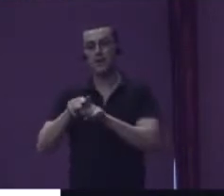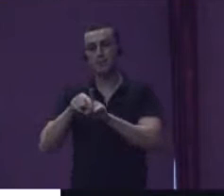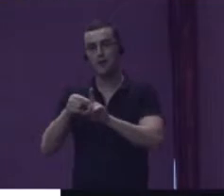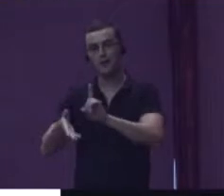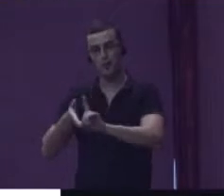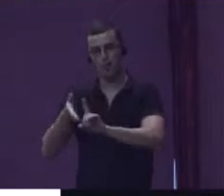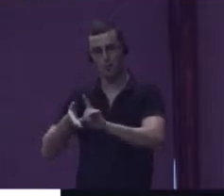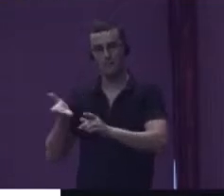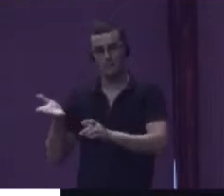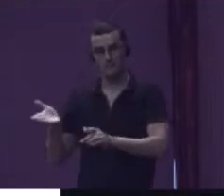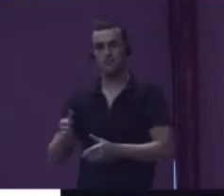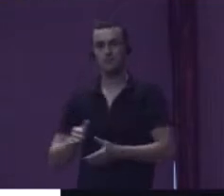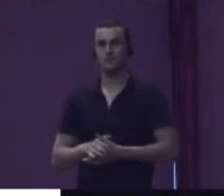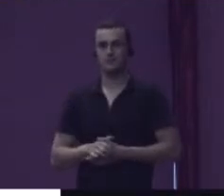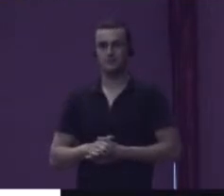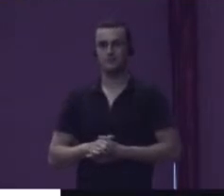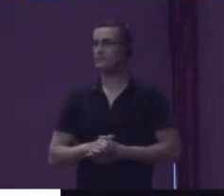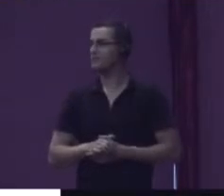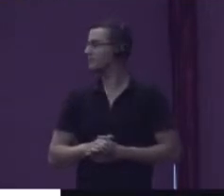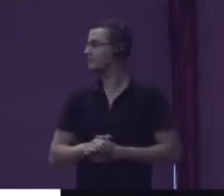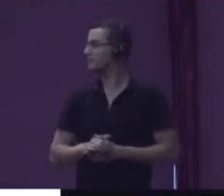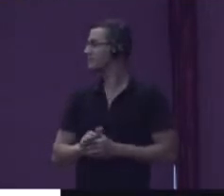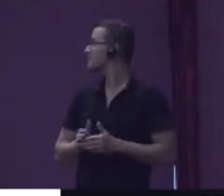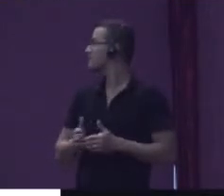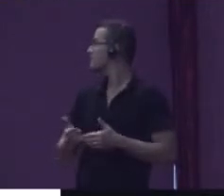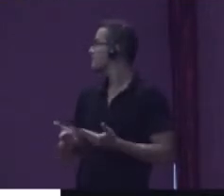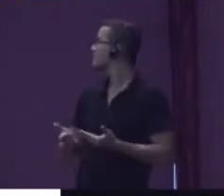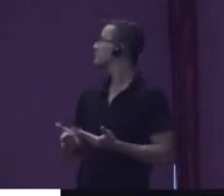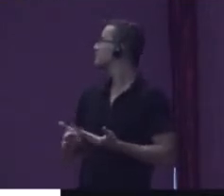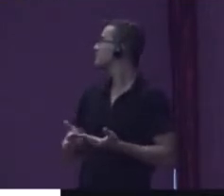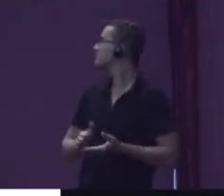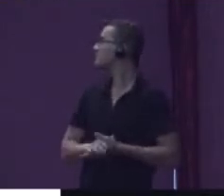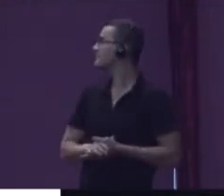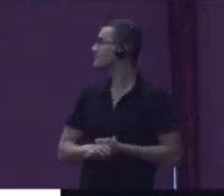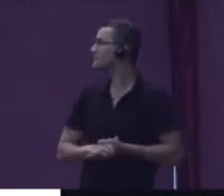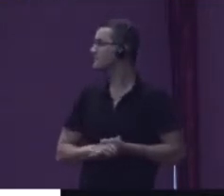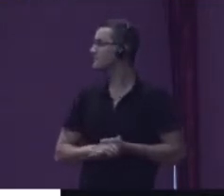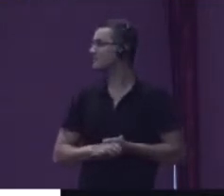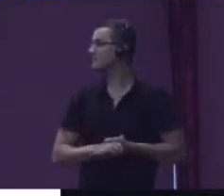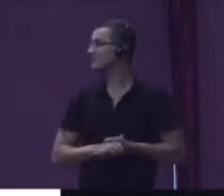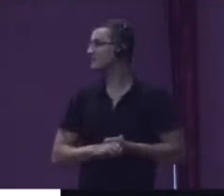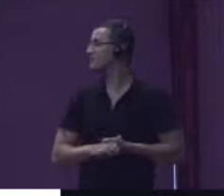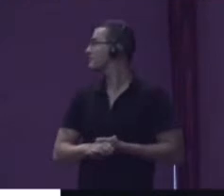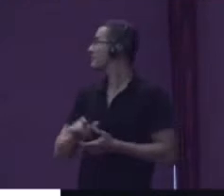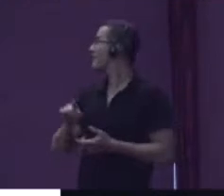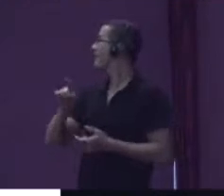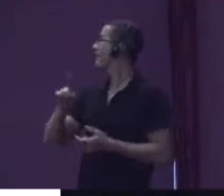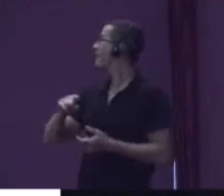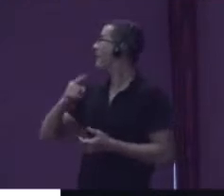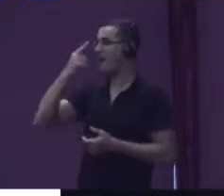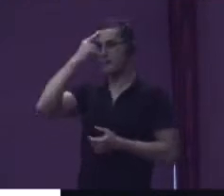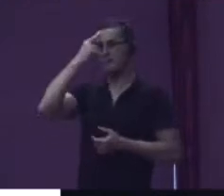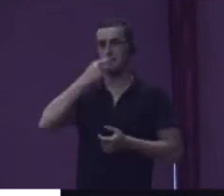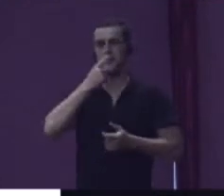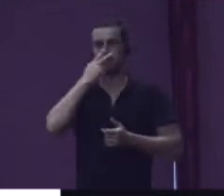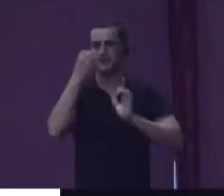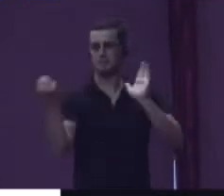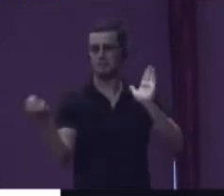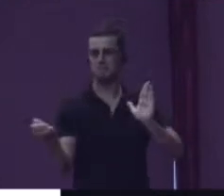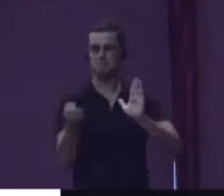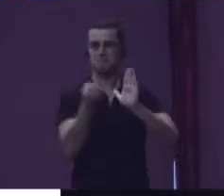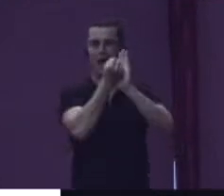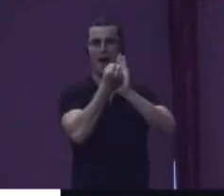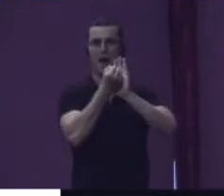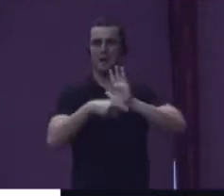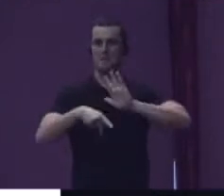This is one of the sort of symbolic pictures of Guatemala, Lake Atitlan,